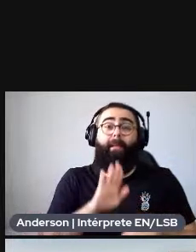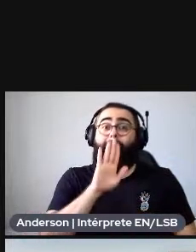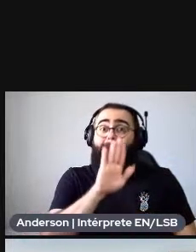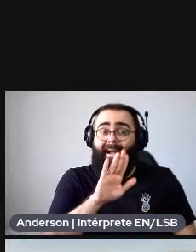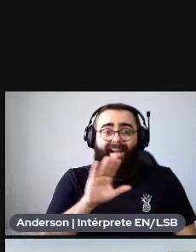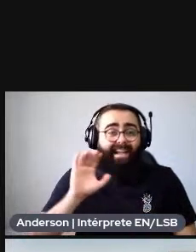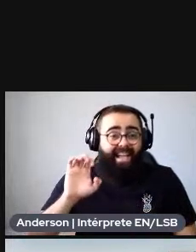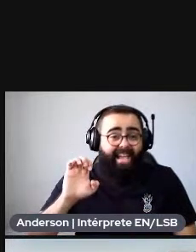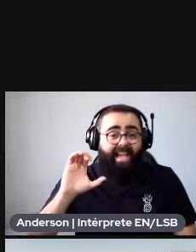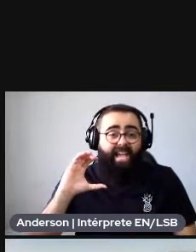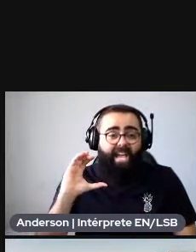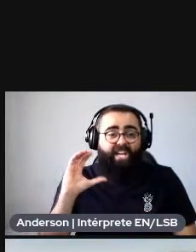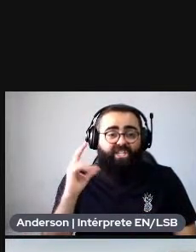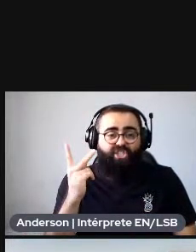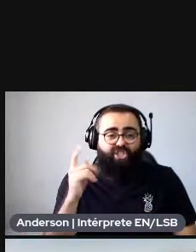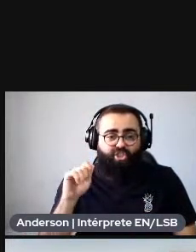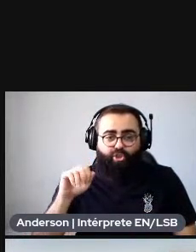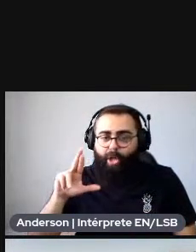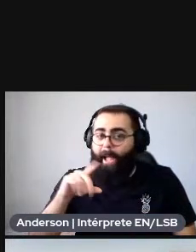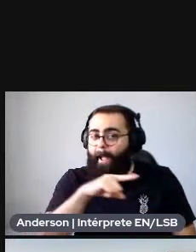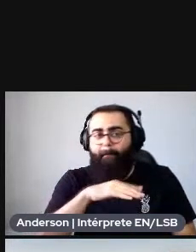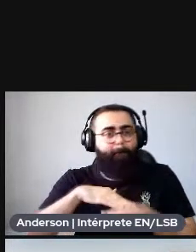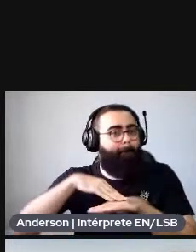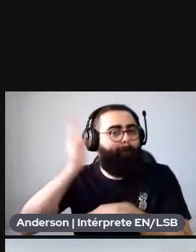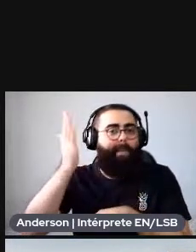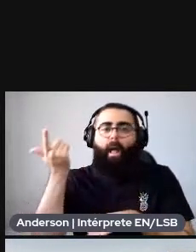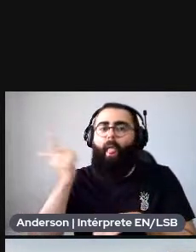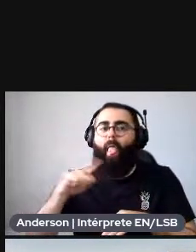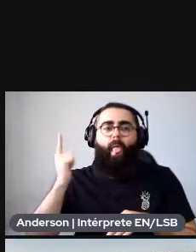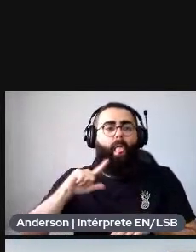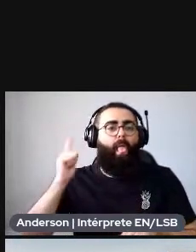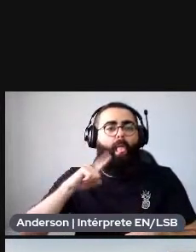has an exemplary role in this sub-schema.